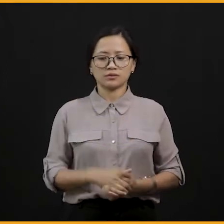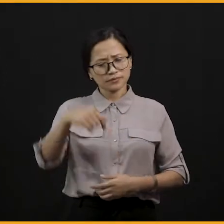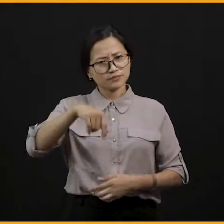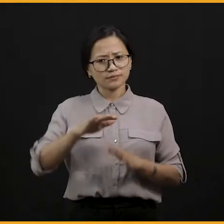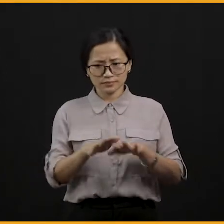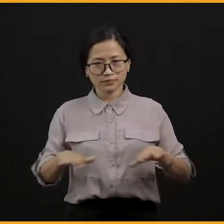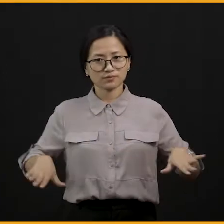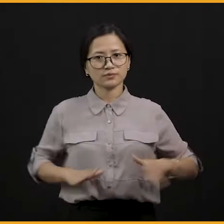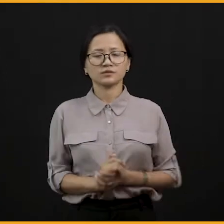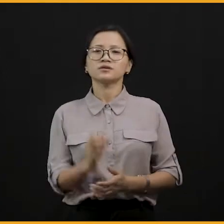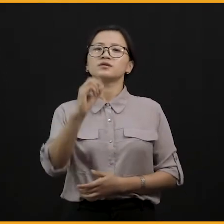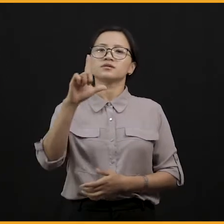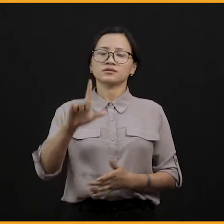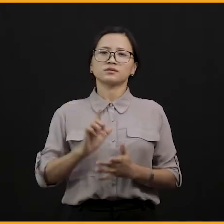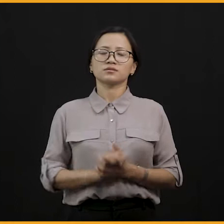see, suppose